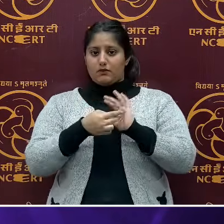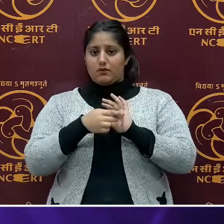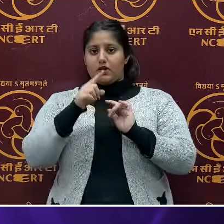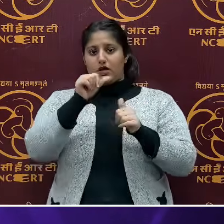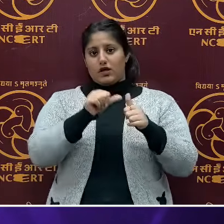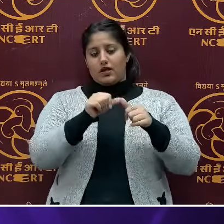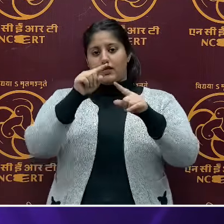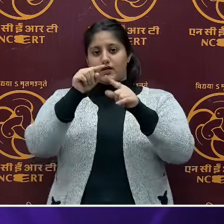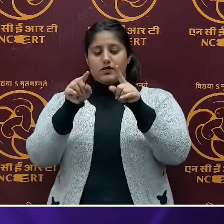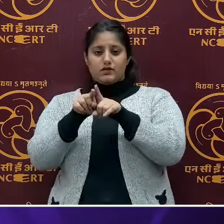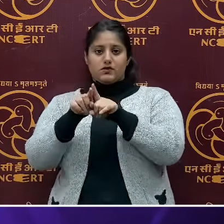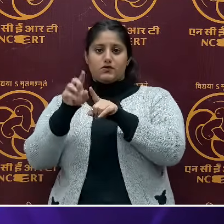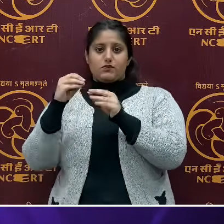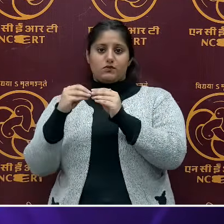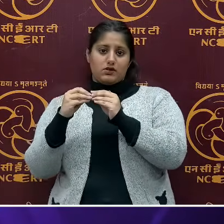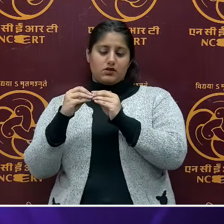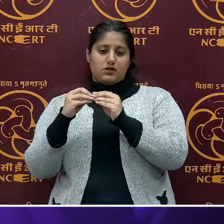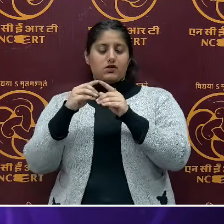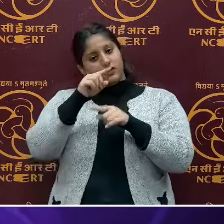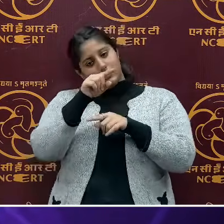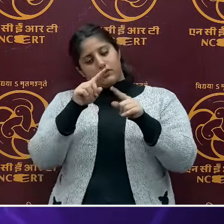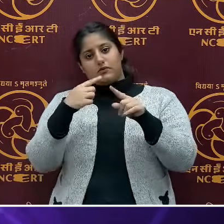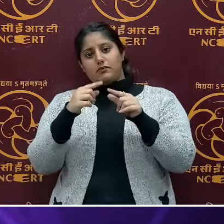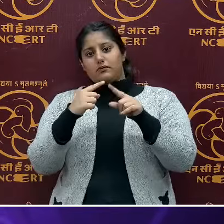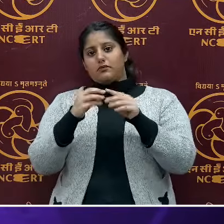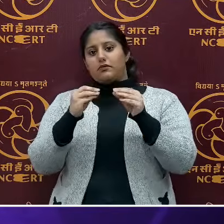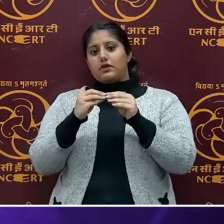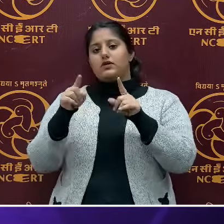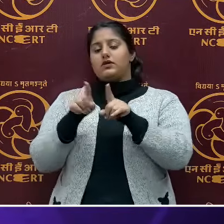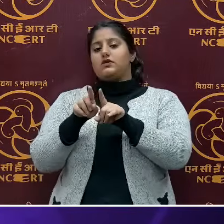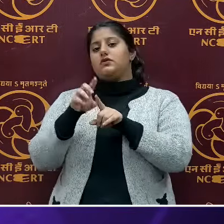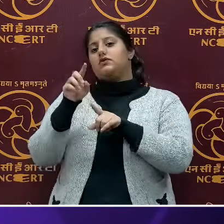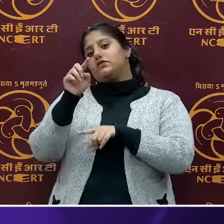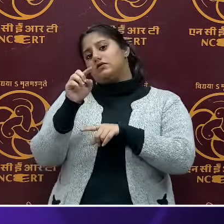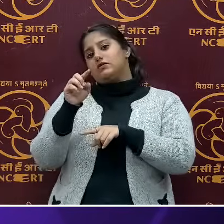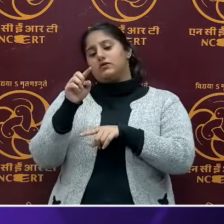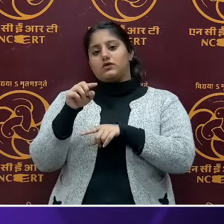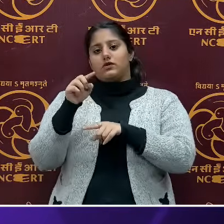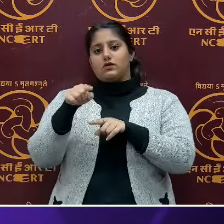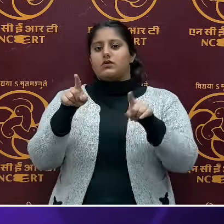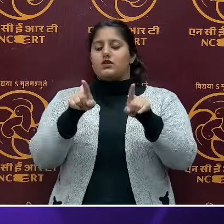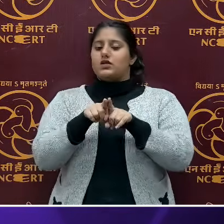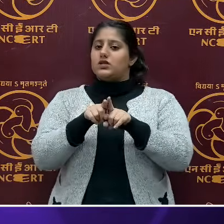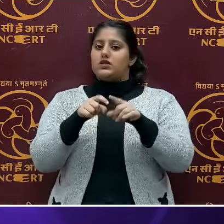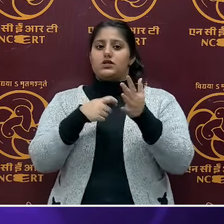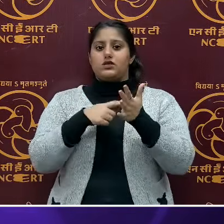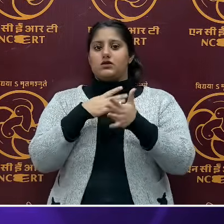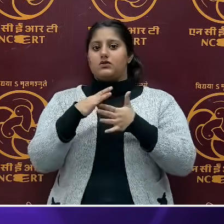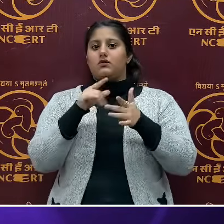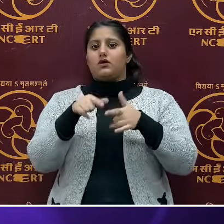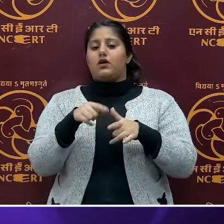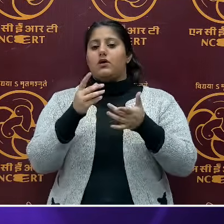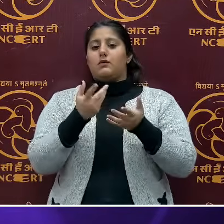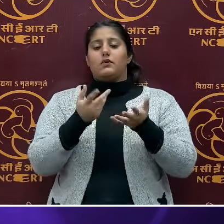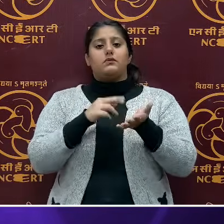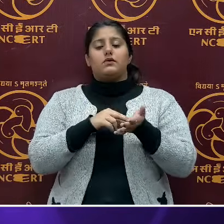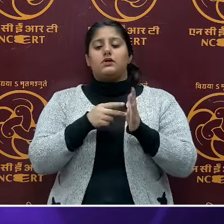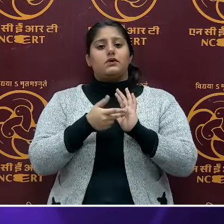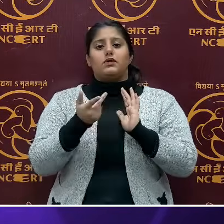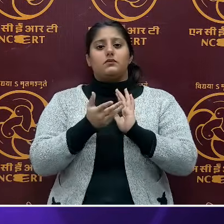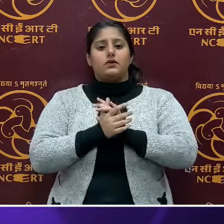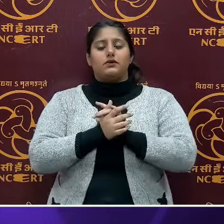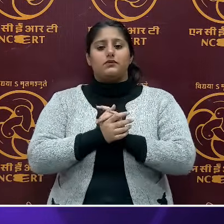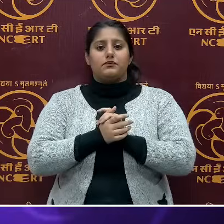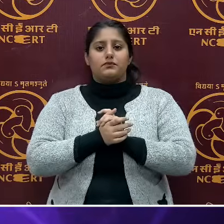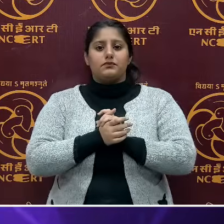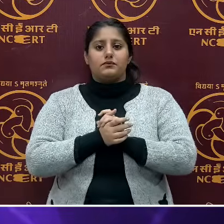to B and C is to D are in proportion if they represent the same relationship. Okay. Now what do you mean by that? Let's